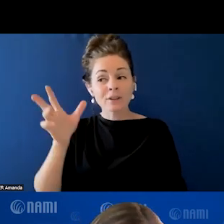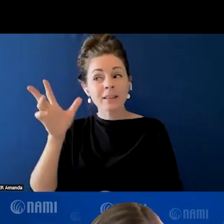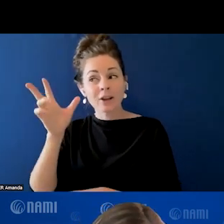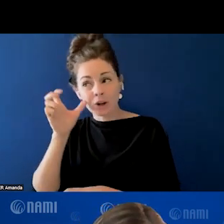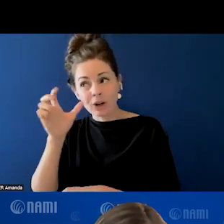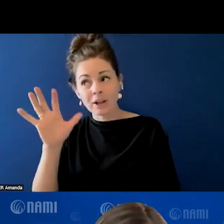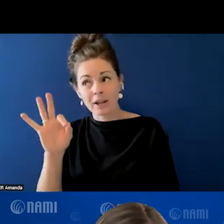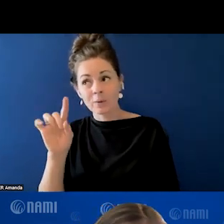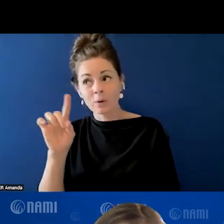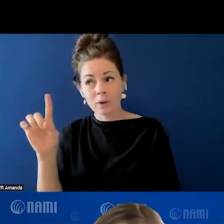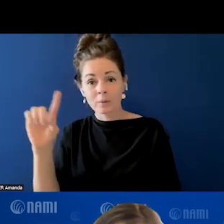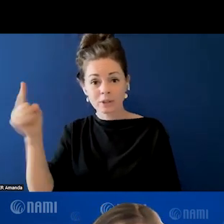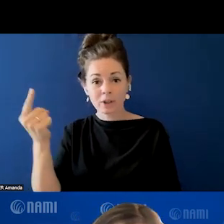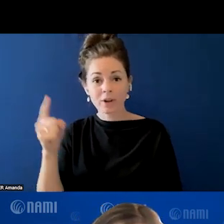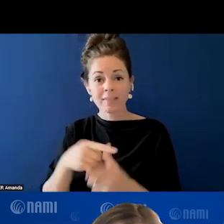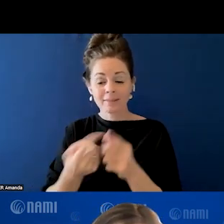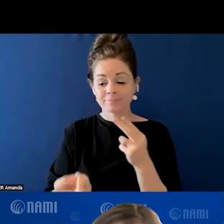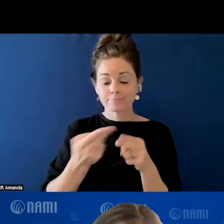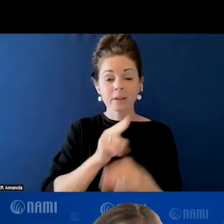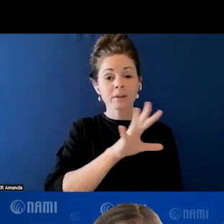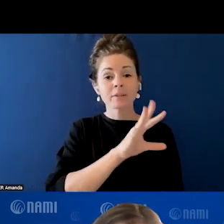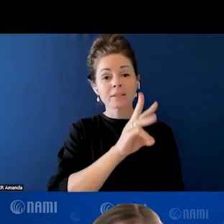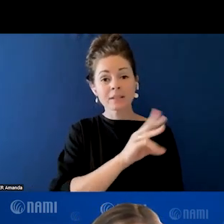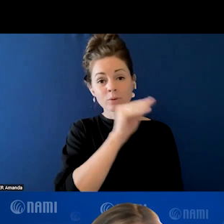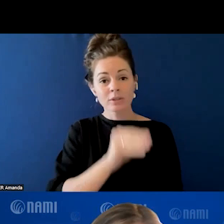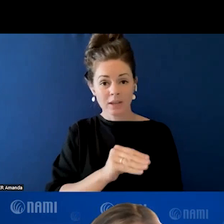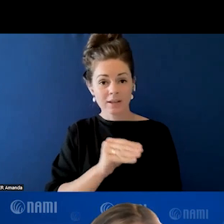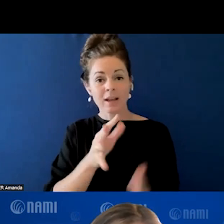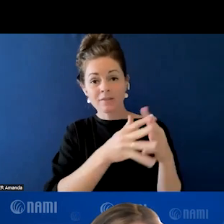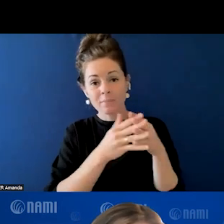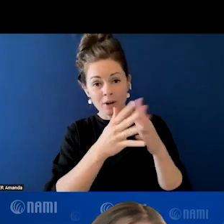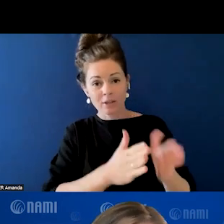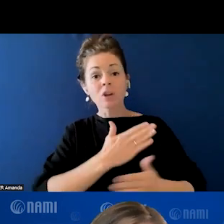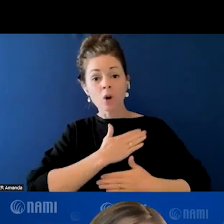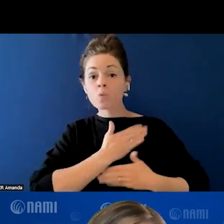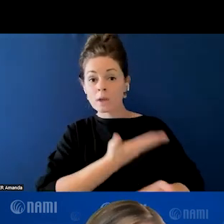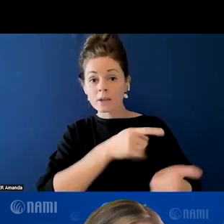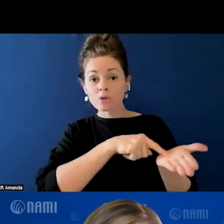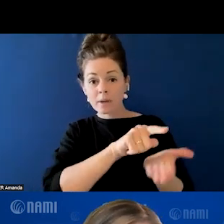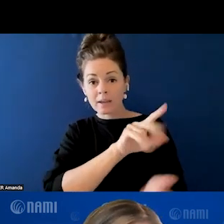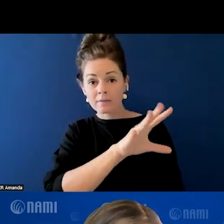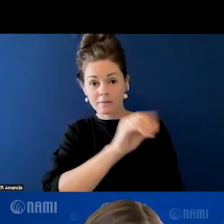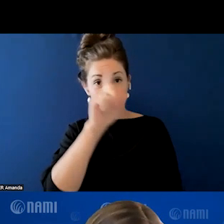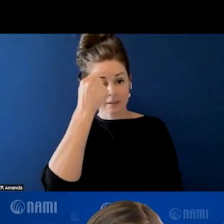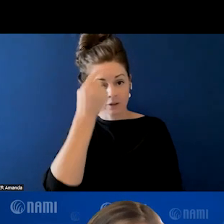911 fees, 56% of Americans are willing to pay 50 cents or more.